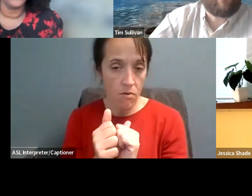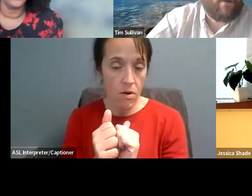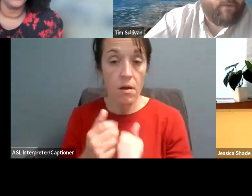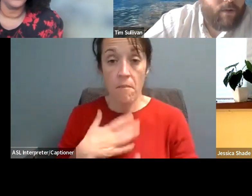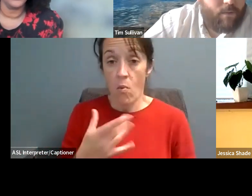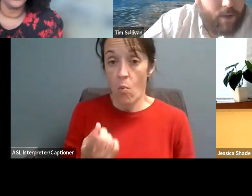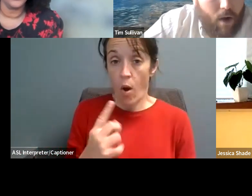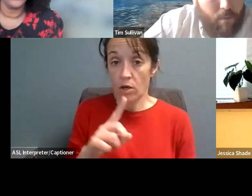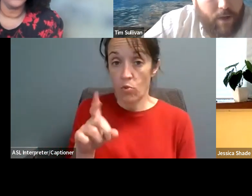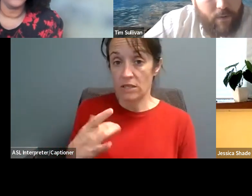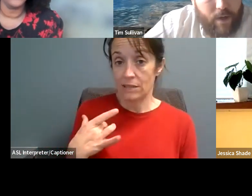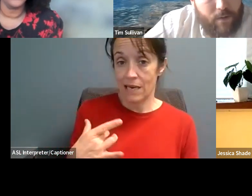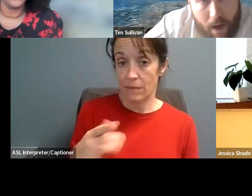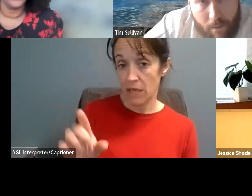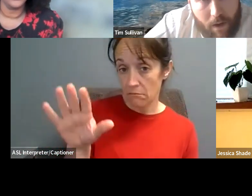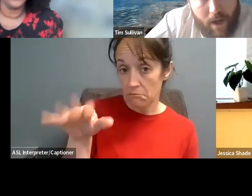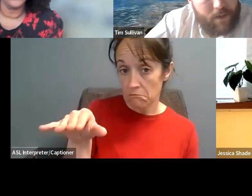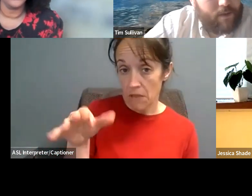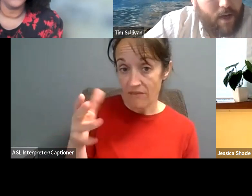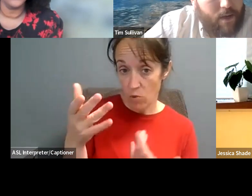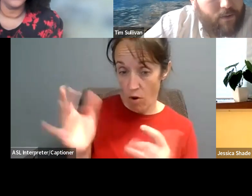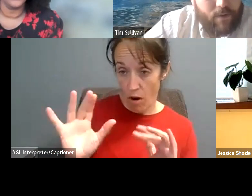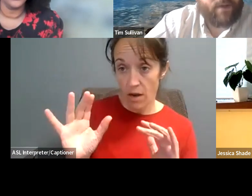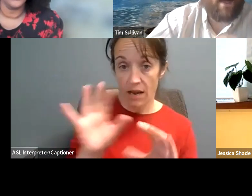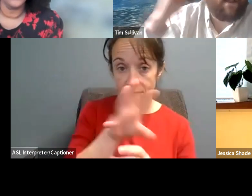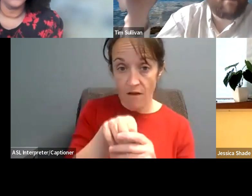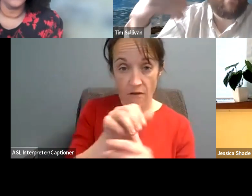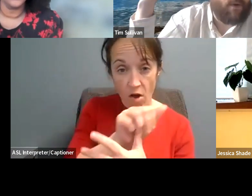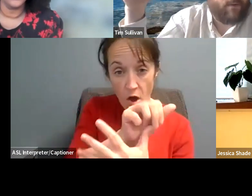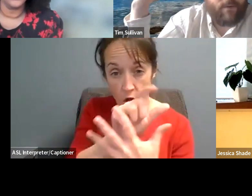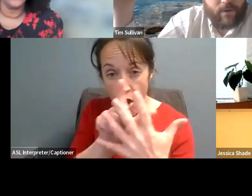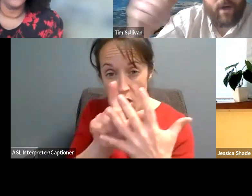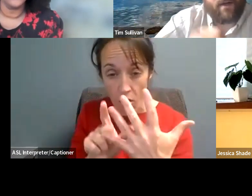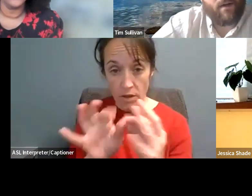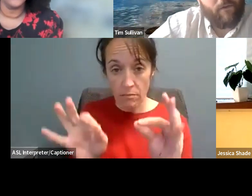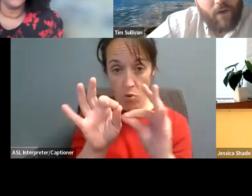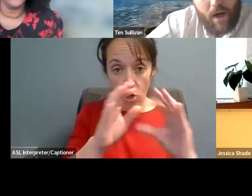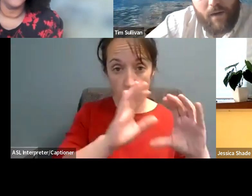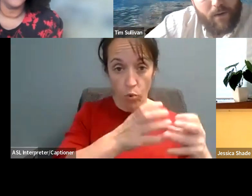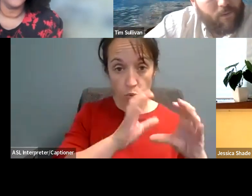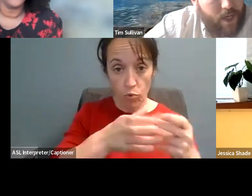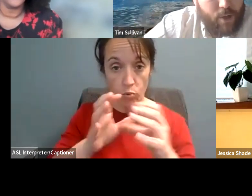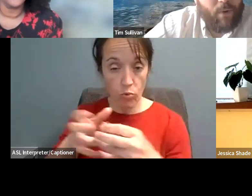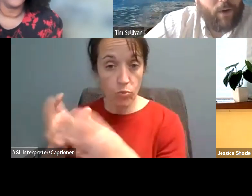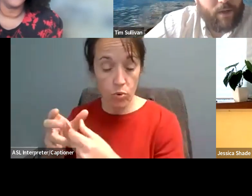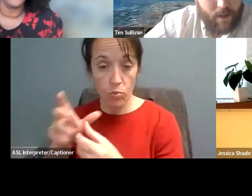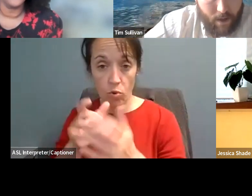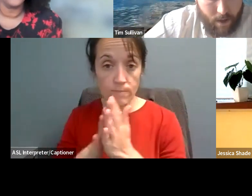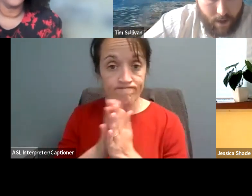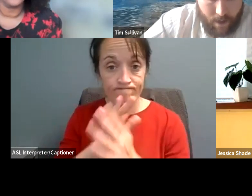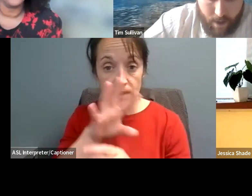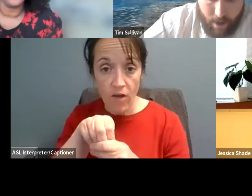any underserved groups that aren't being reached by the plan as it stands? So those are the kind of things I work through to try to clarify each